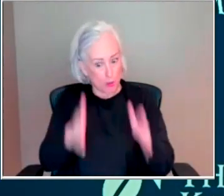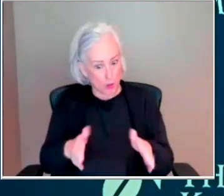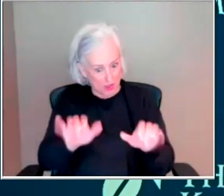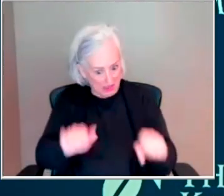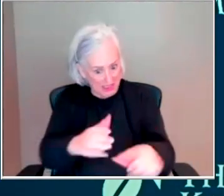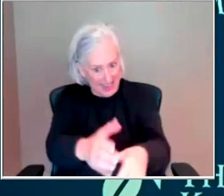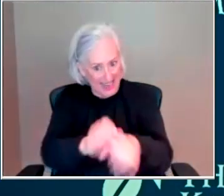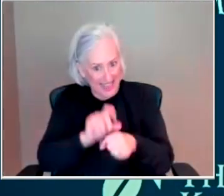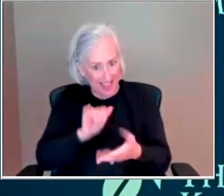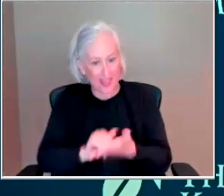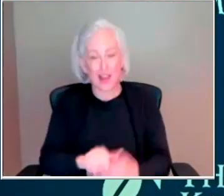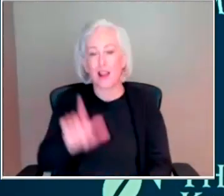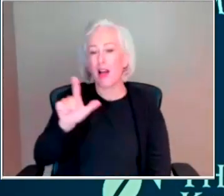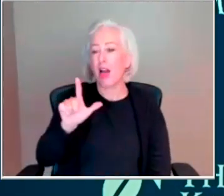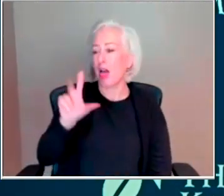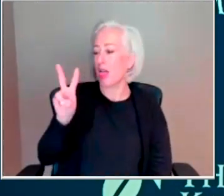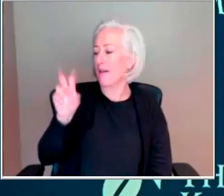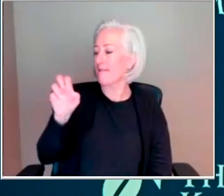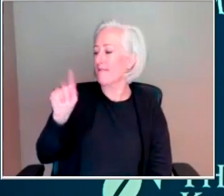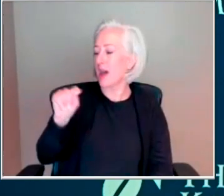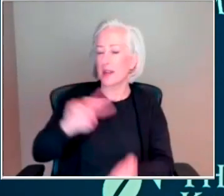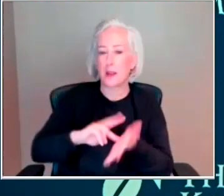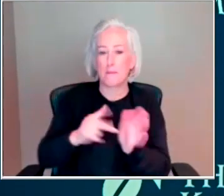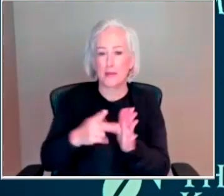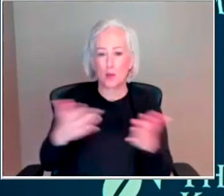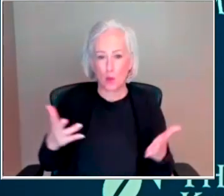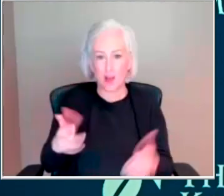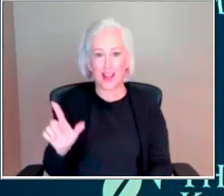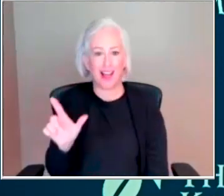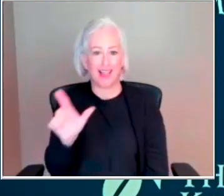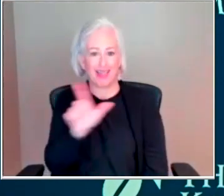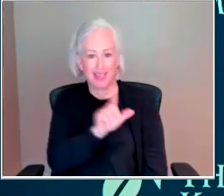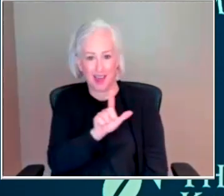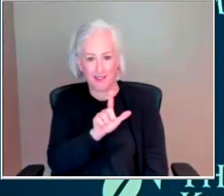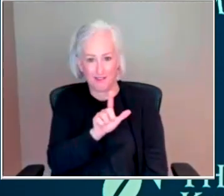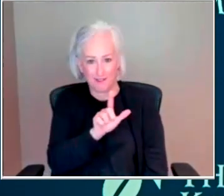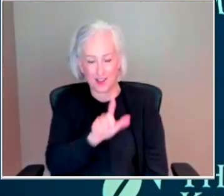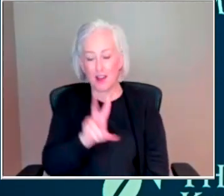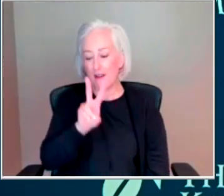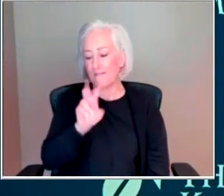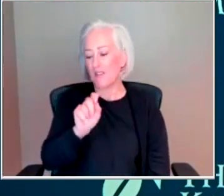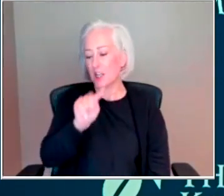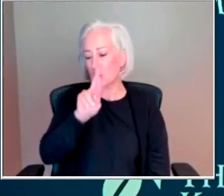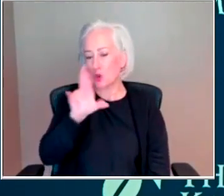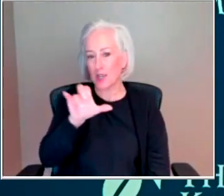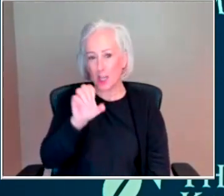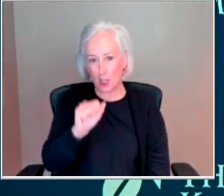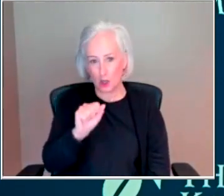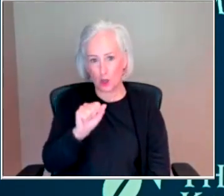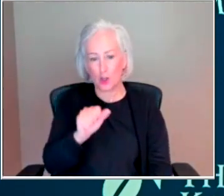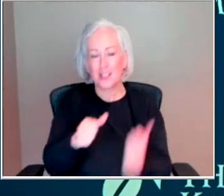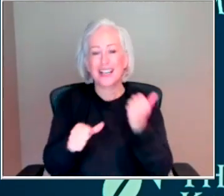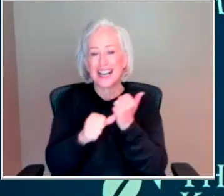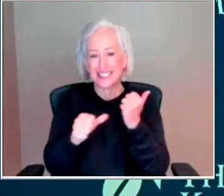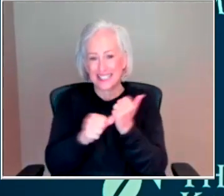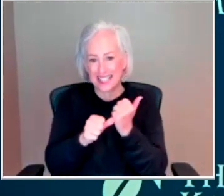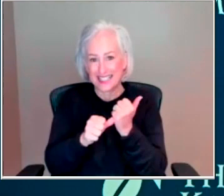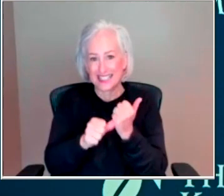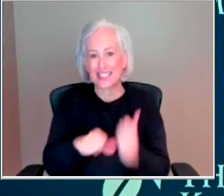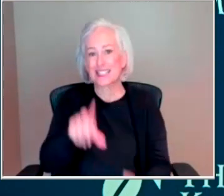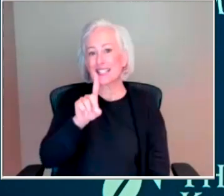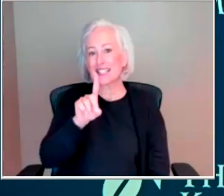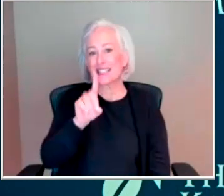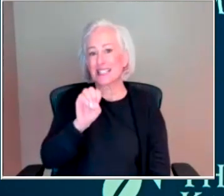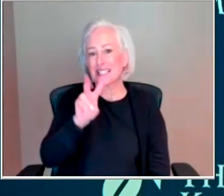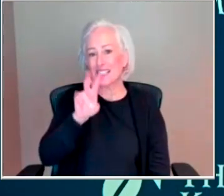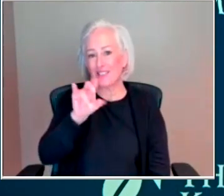So an LVAD is, the acronym is left ventricular assist device, and what it is in the sort of sense that we use it is a more durable